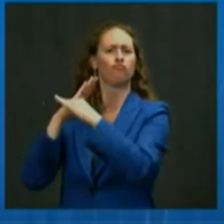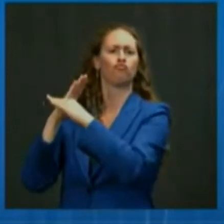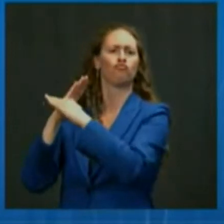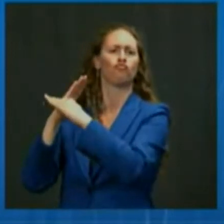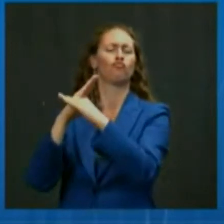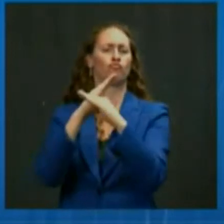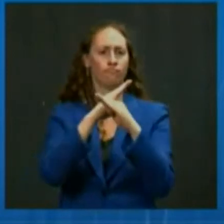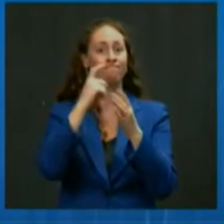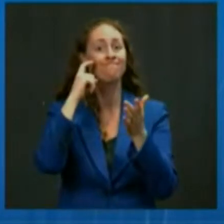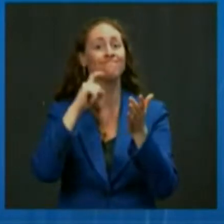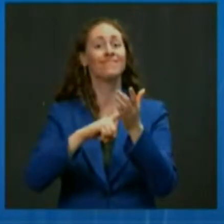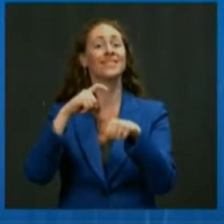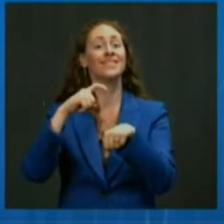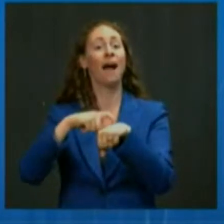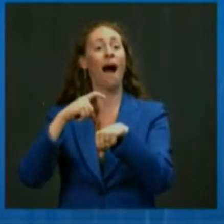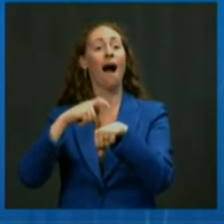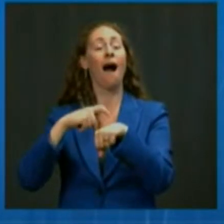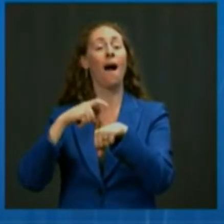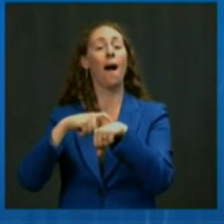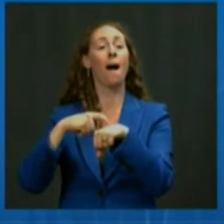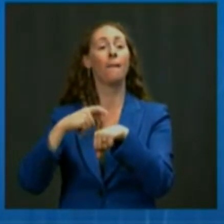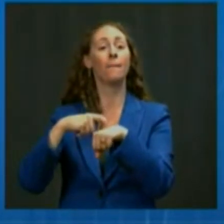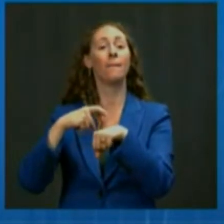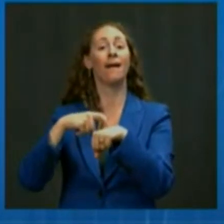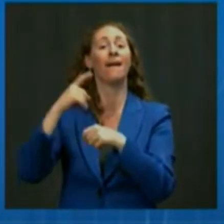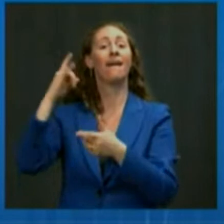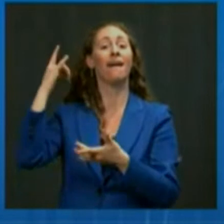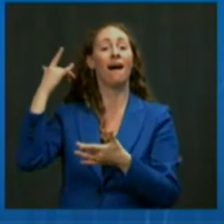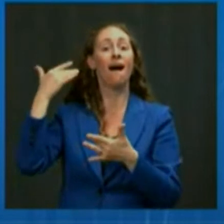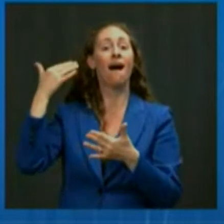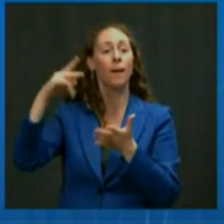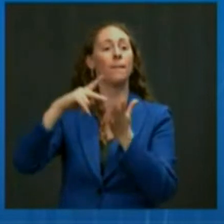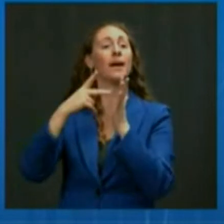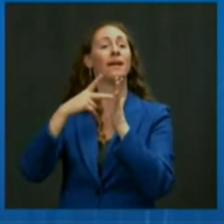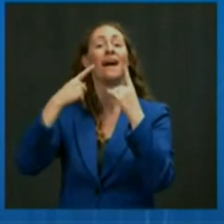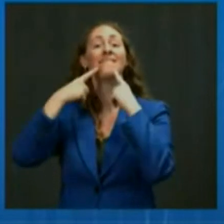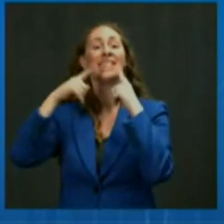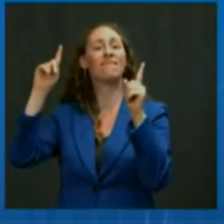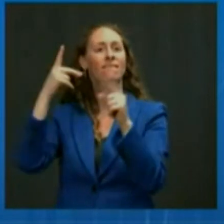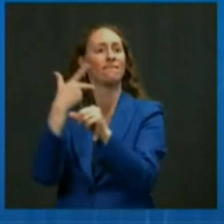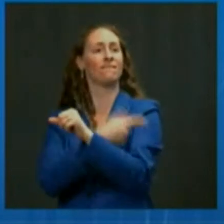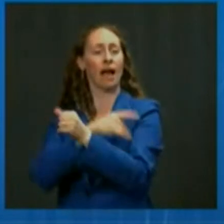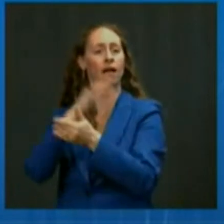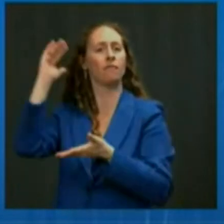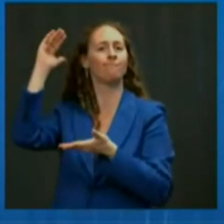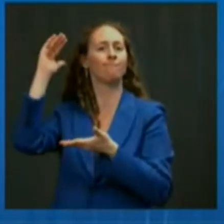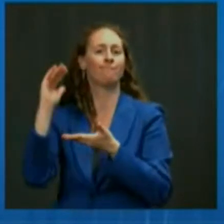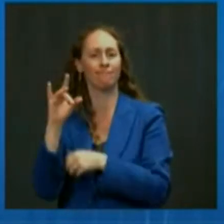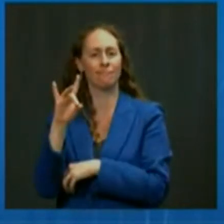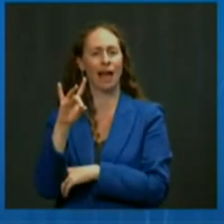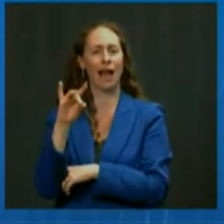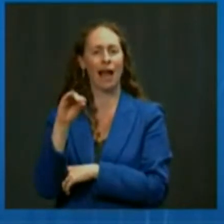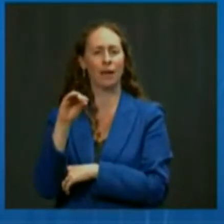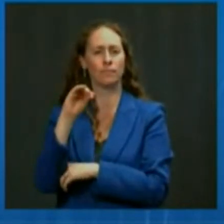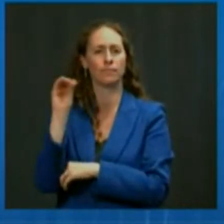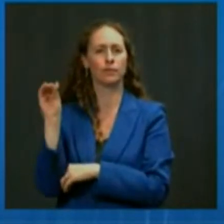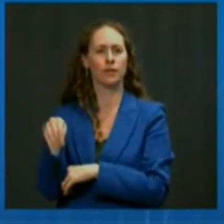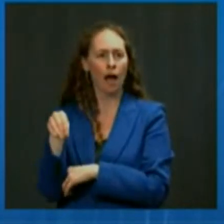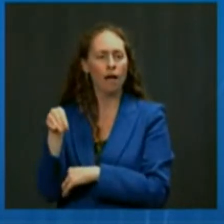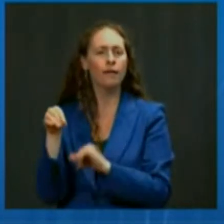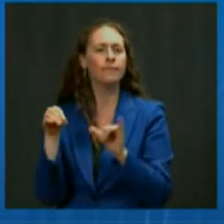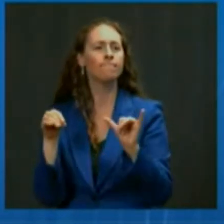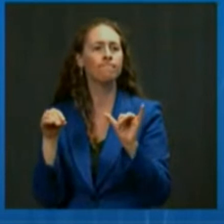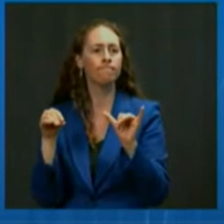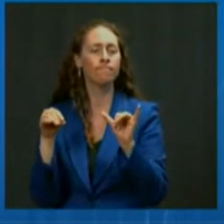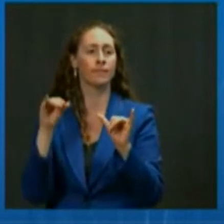effectiveness declined to 80%. These data will be published in the MMWR today. The Mayo Clinic analysis looked